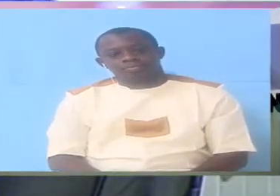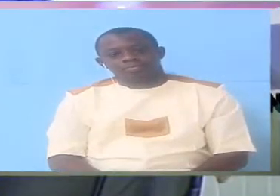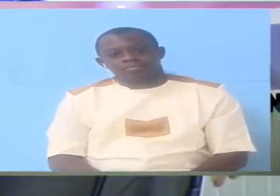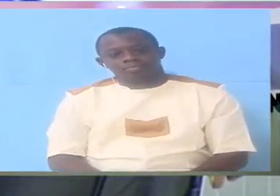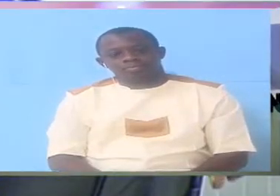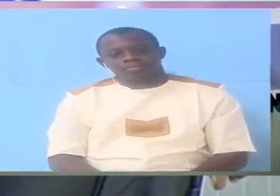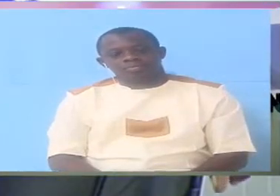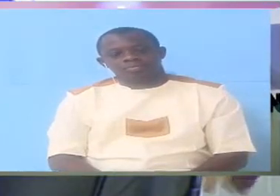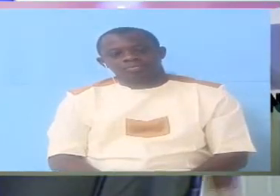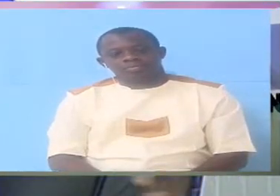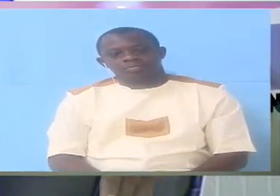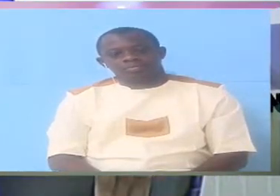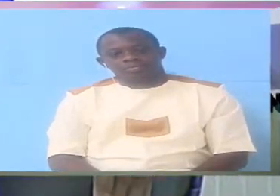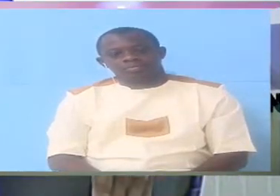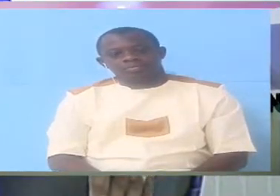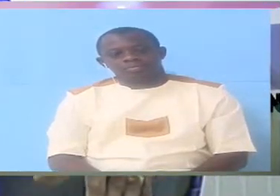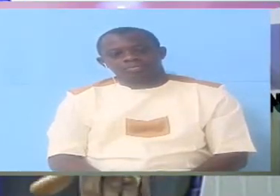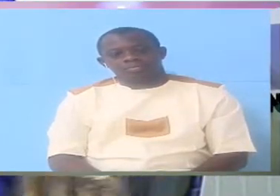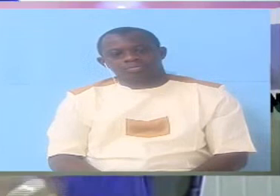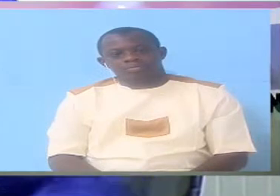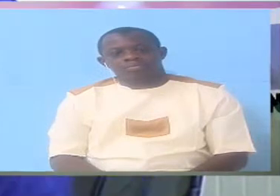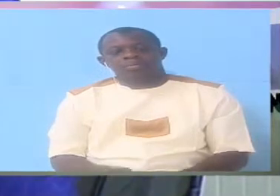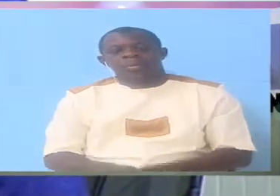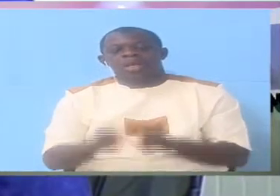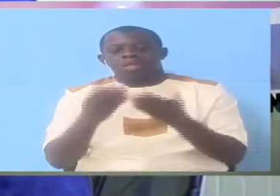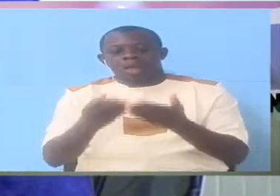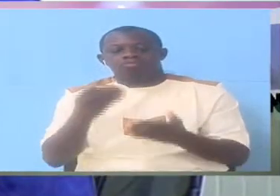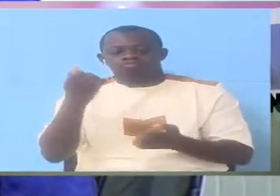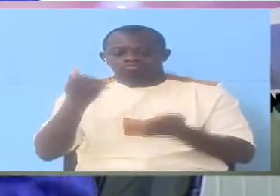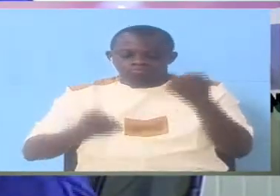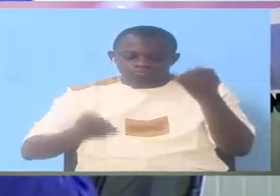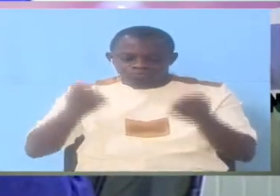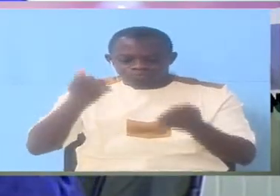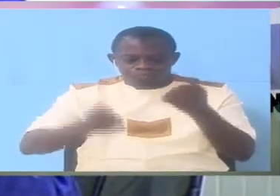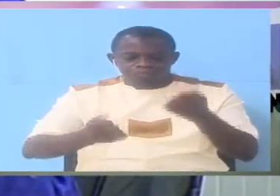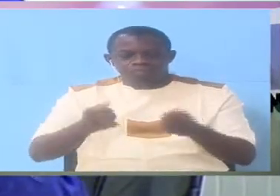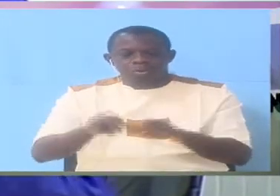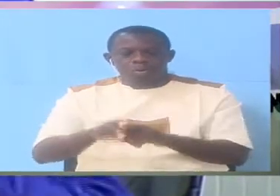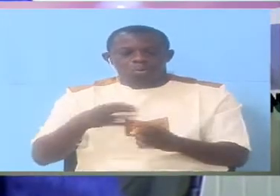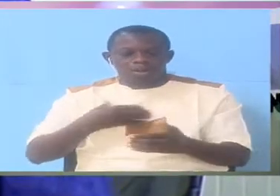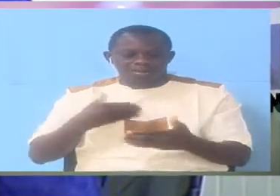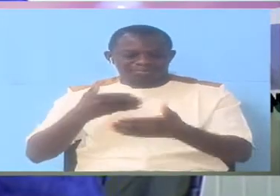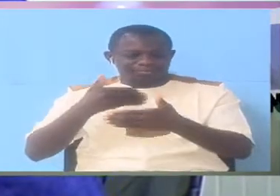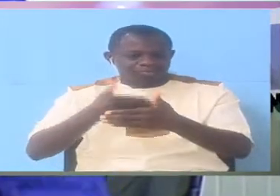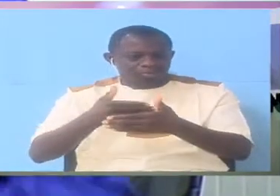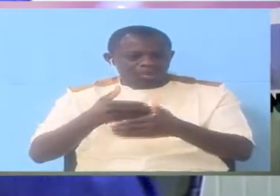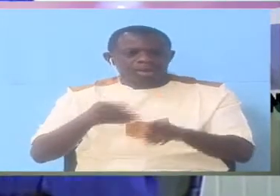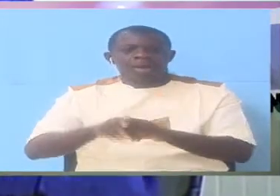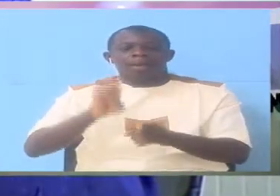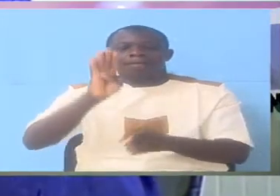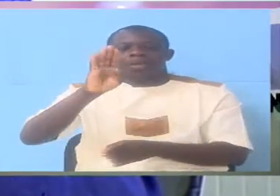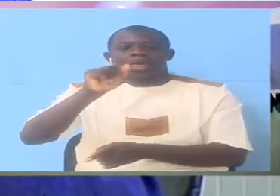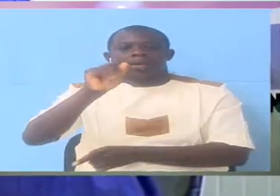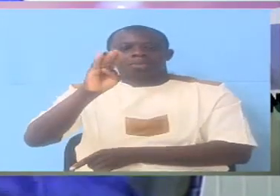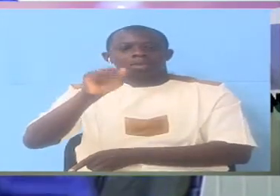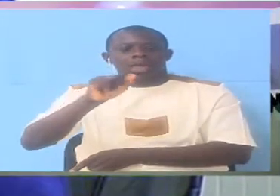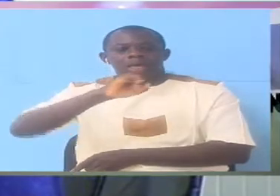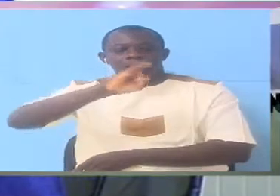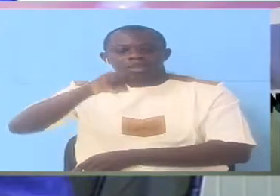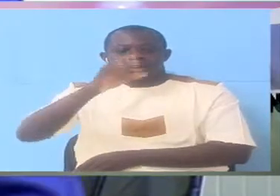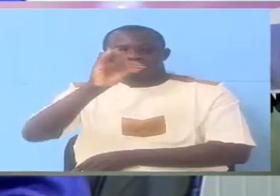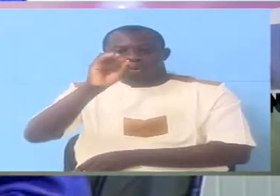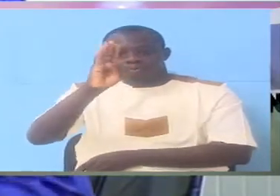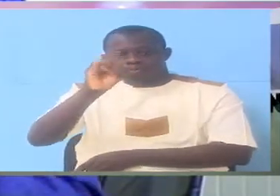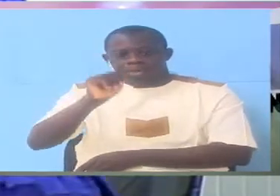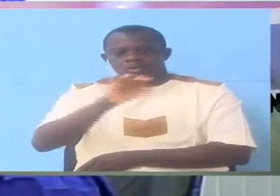Baba Job la Korda, Menafra Baba Job la Korda. We went until as we were approaching Baba Job's compound. Where exactly? Into